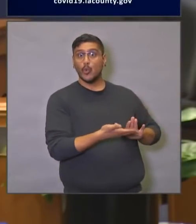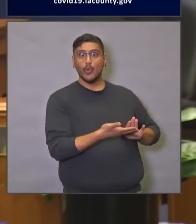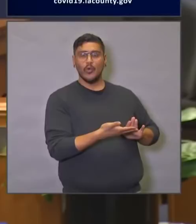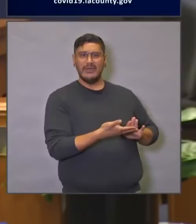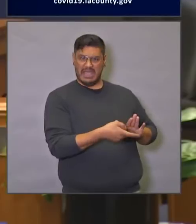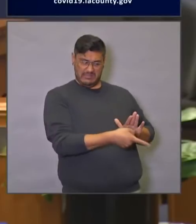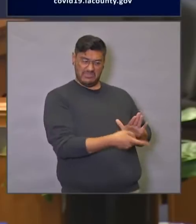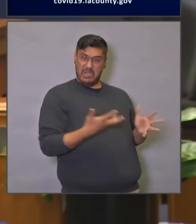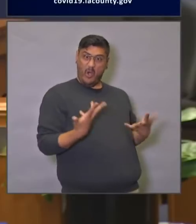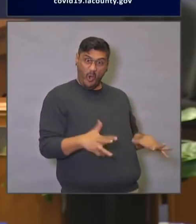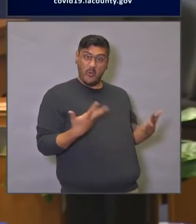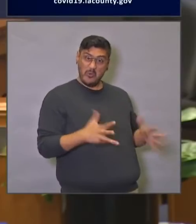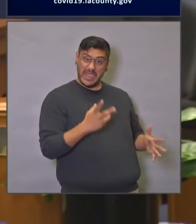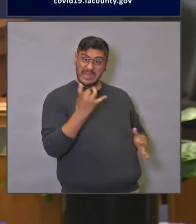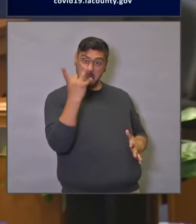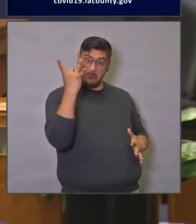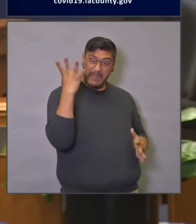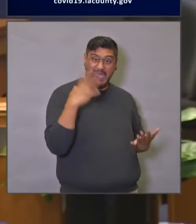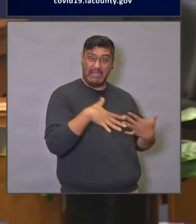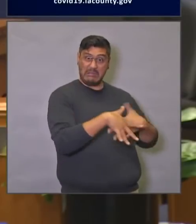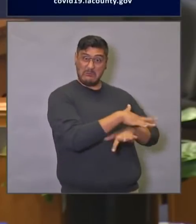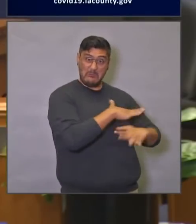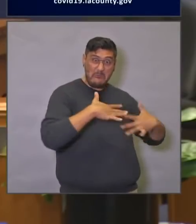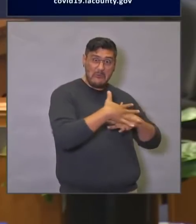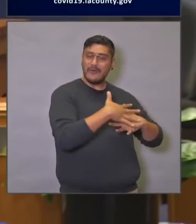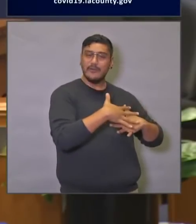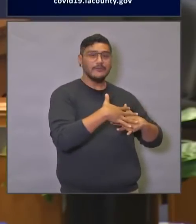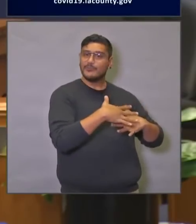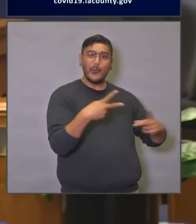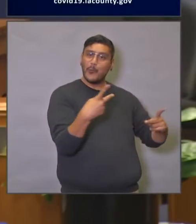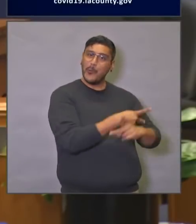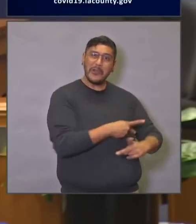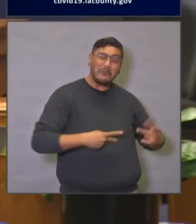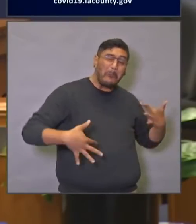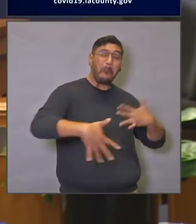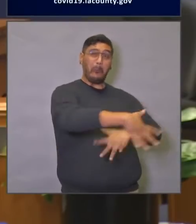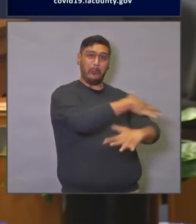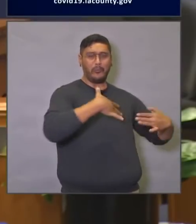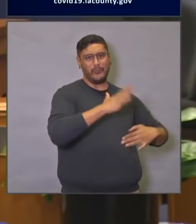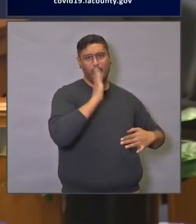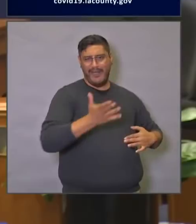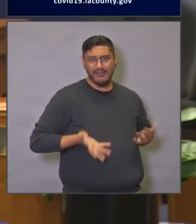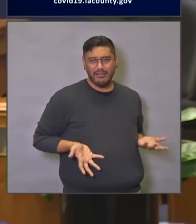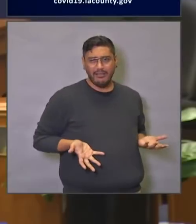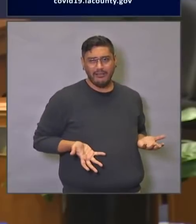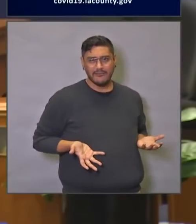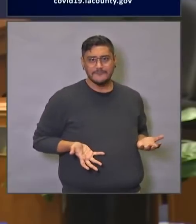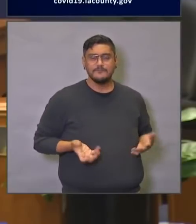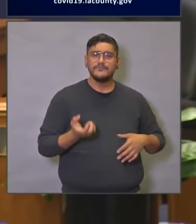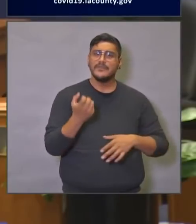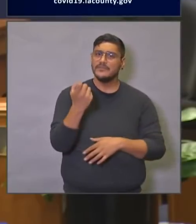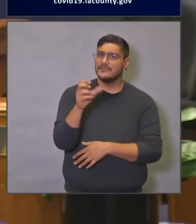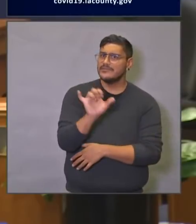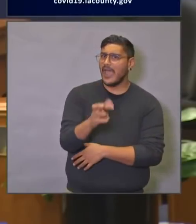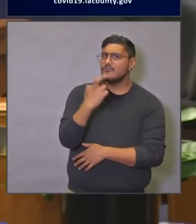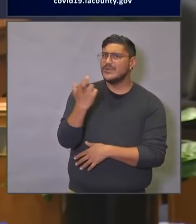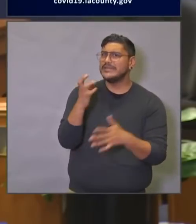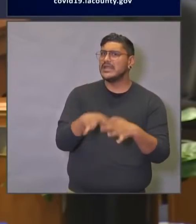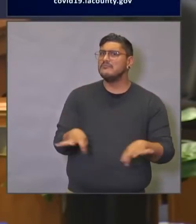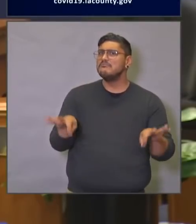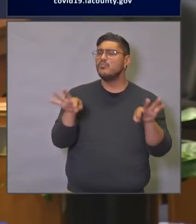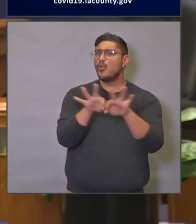of infection right now. So again, I think it's wise to look at the relationship between what's happening in a community